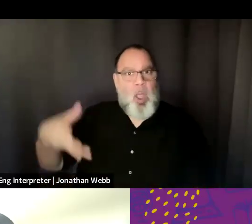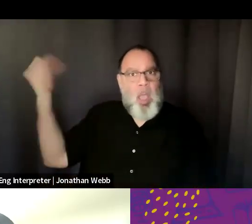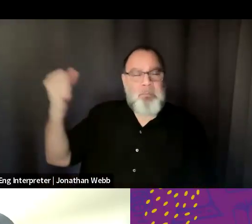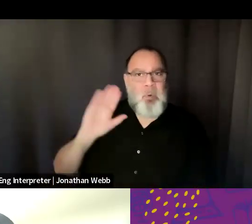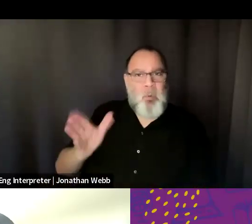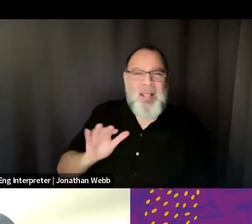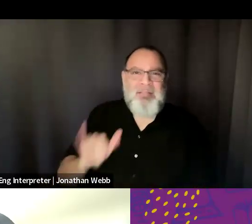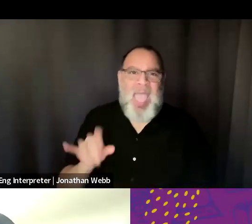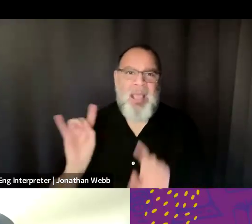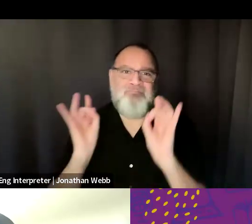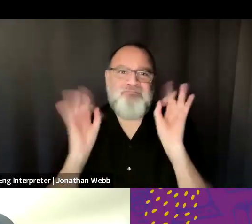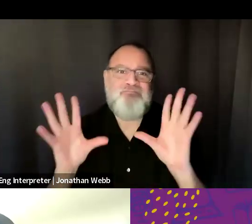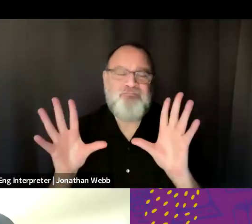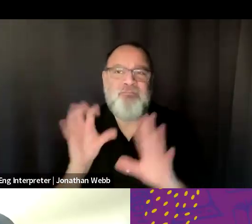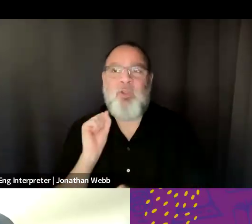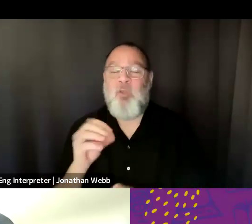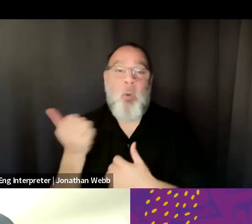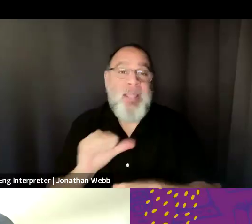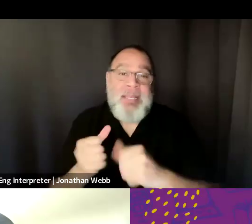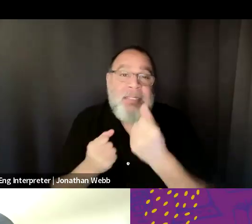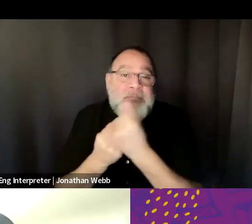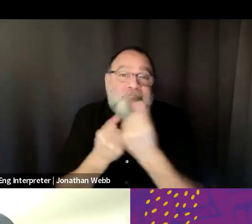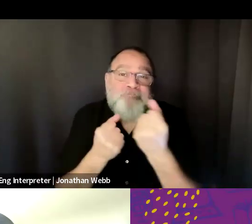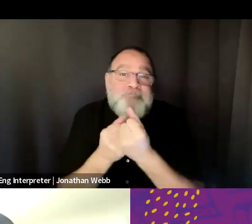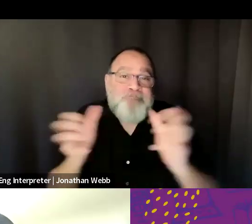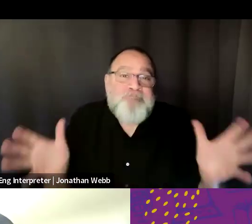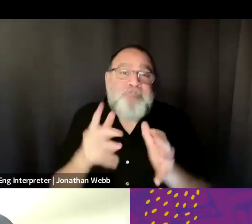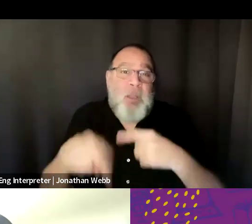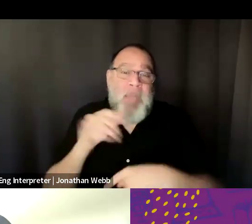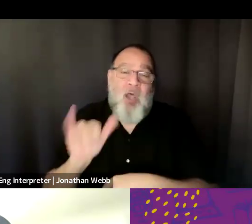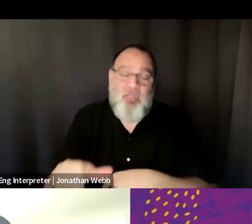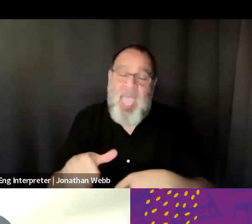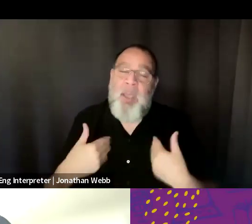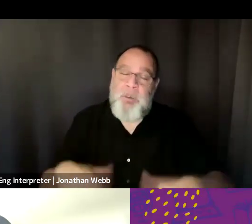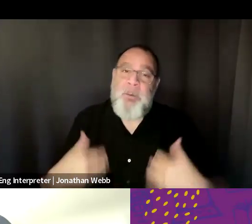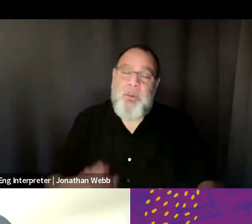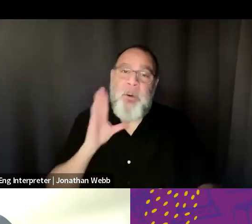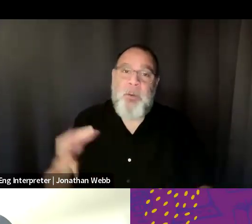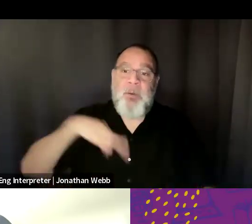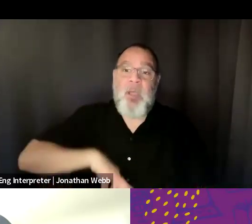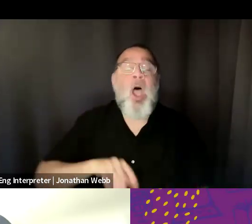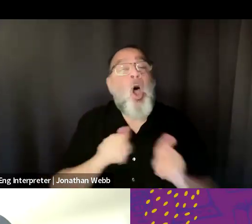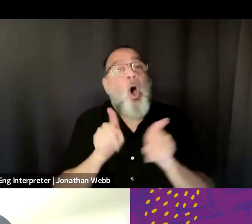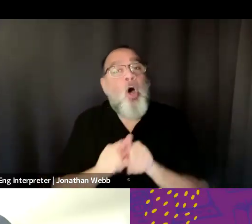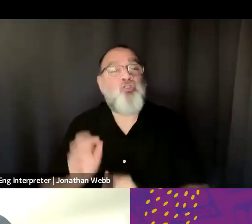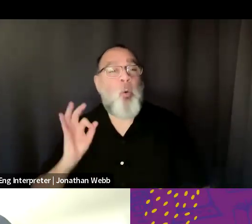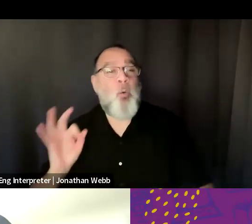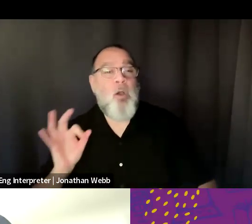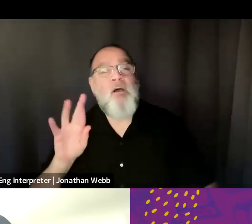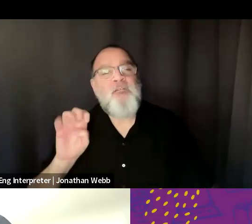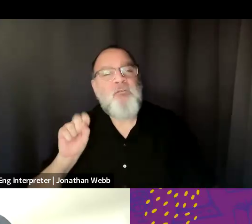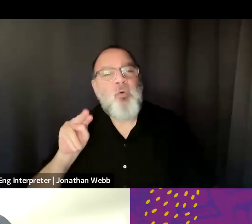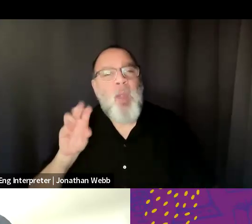there is really appreciated. And another thing that I know Fresno County Public Library is always looking for